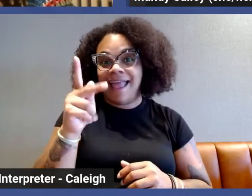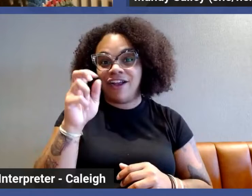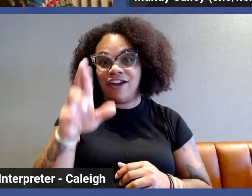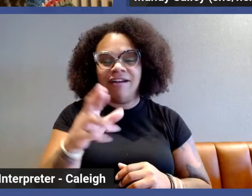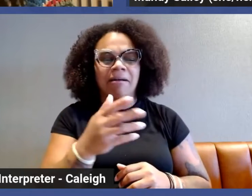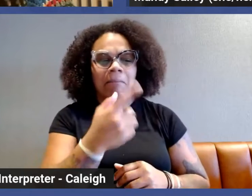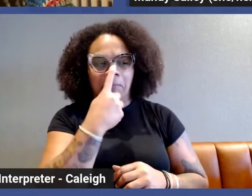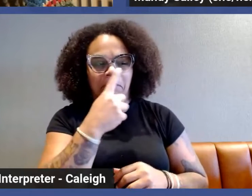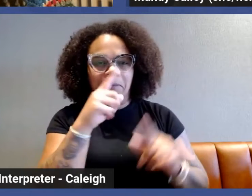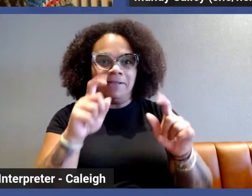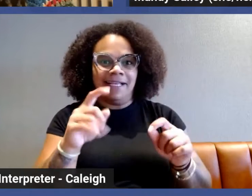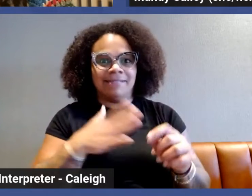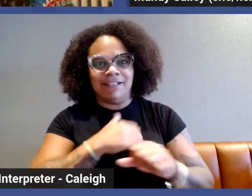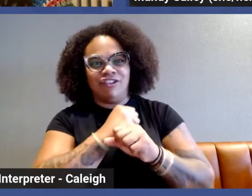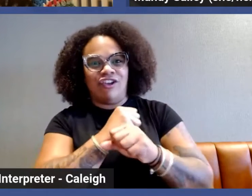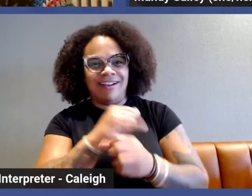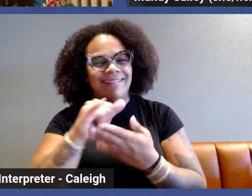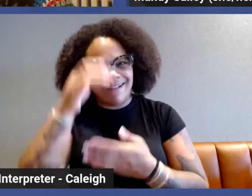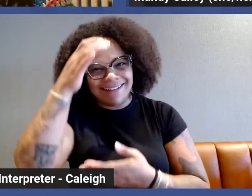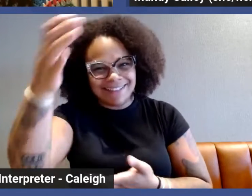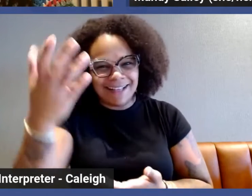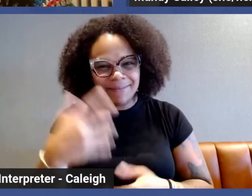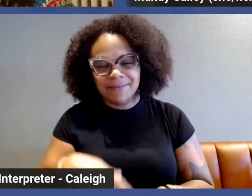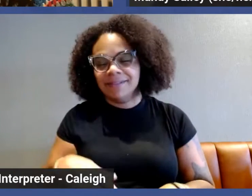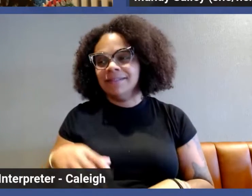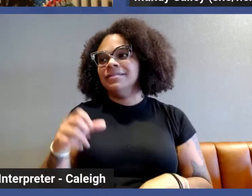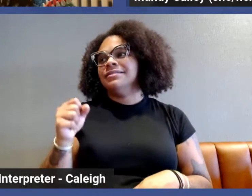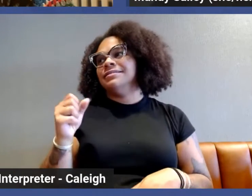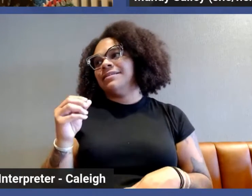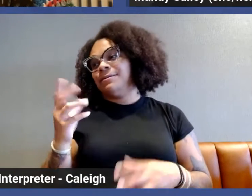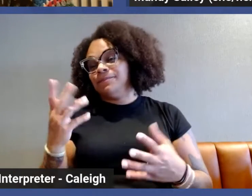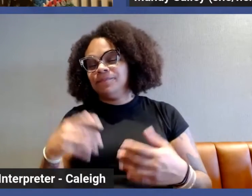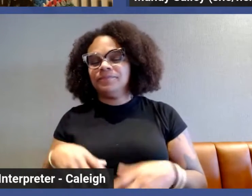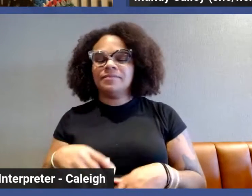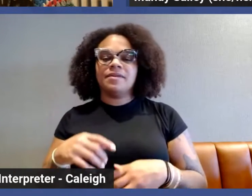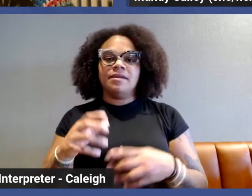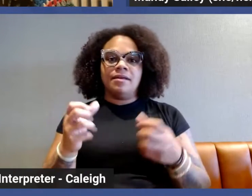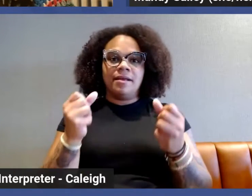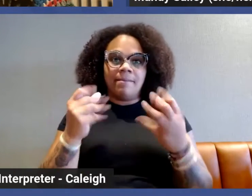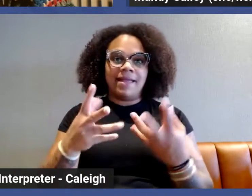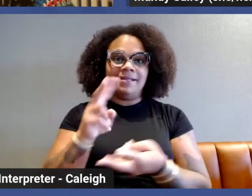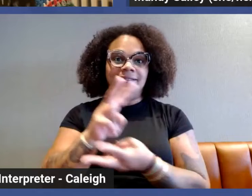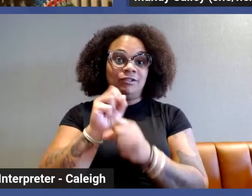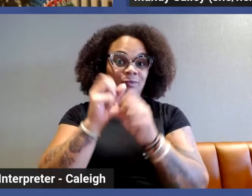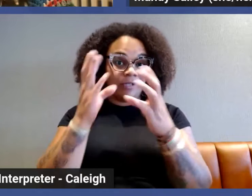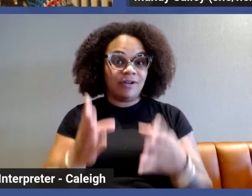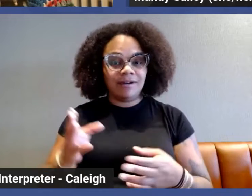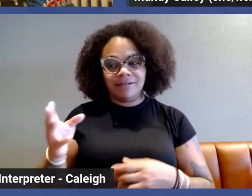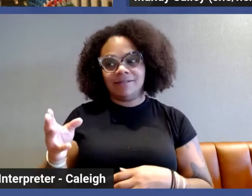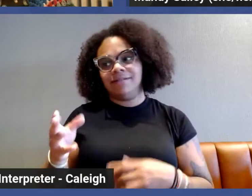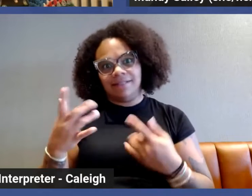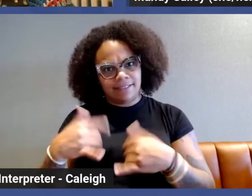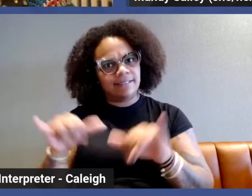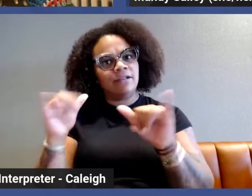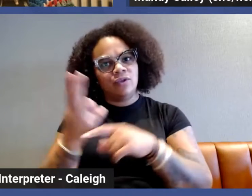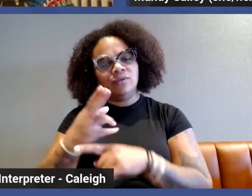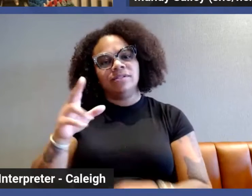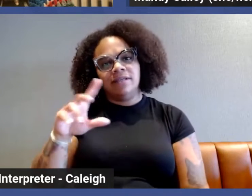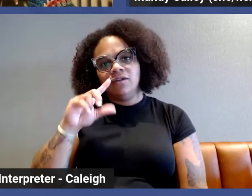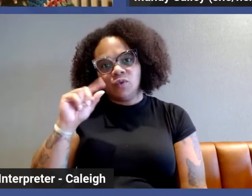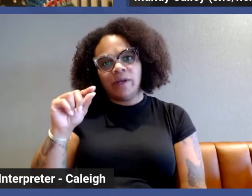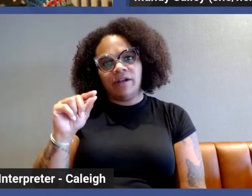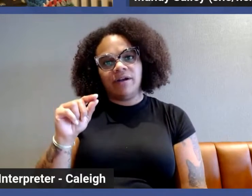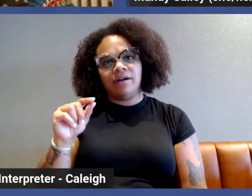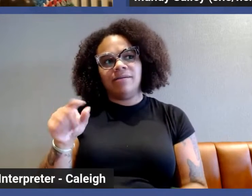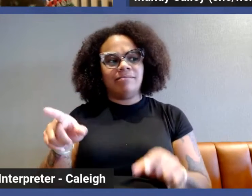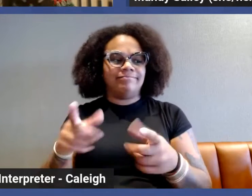So but yeah, I'll just say that there was that a lot of sex workers are on Twitter as a last resort. I know there was a talk